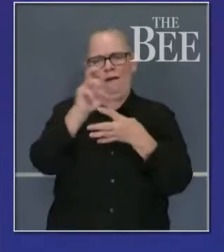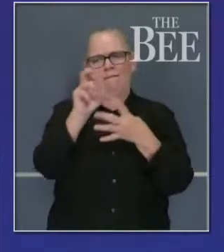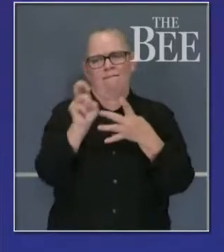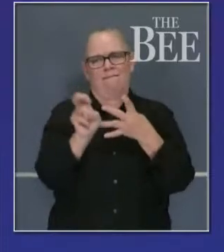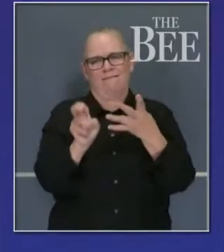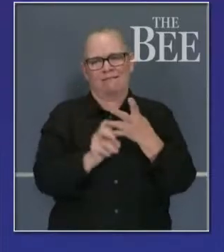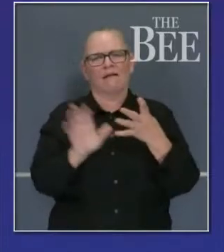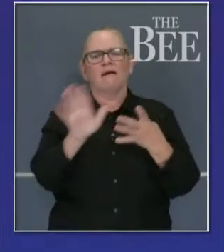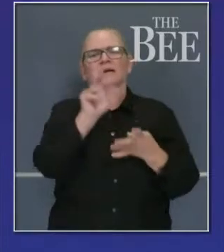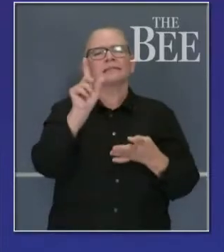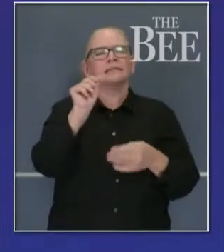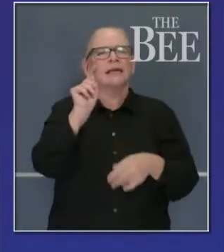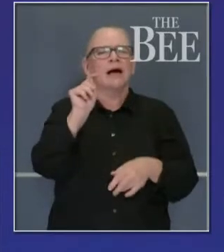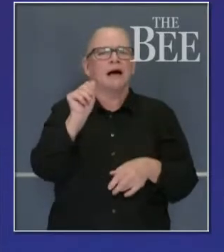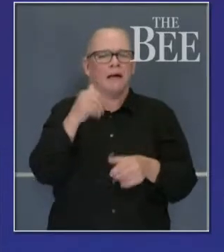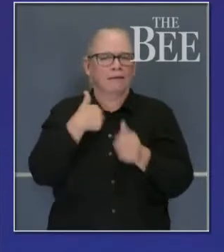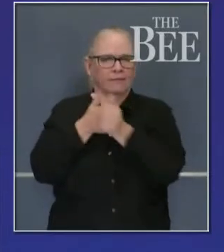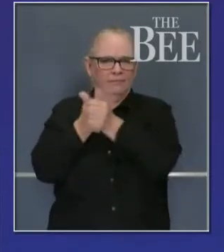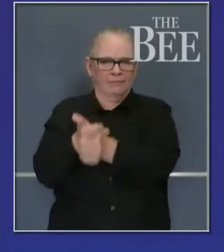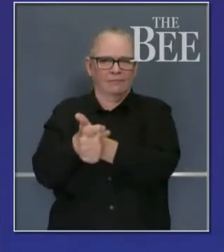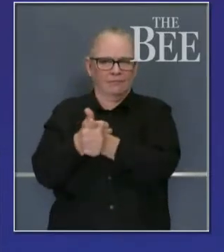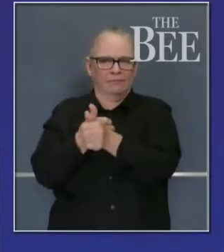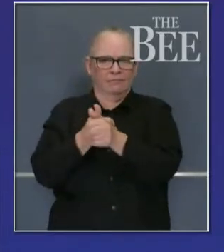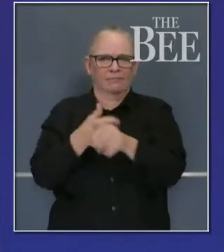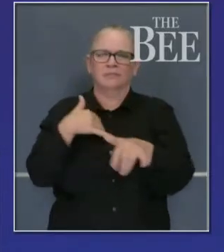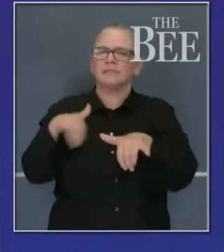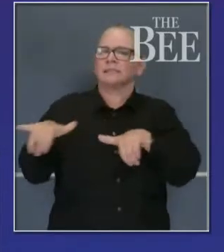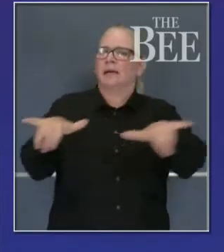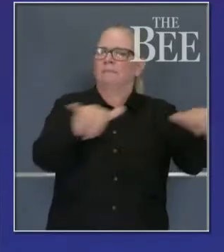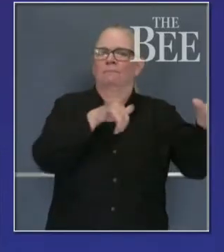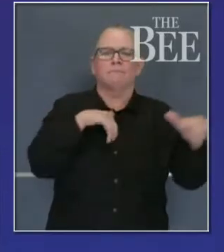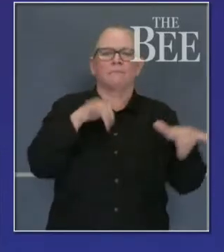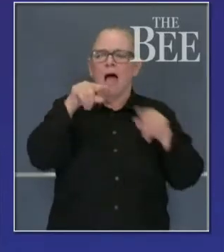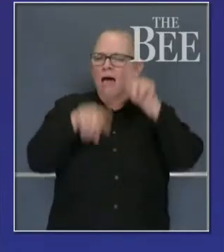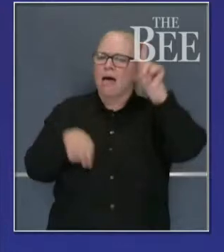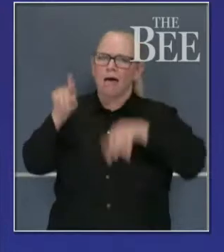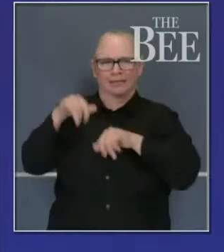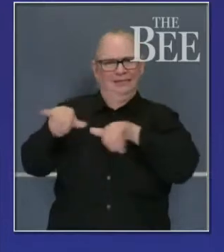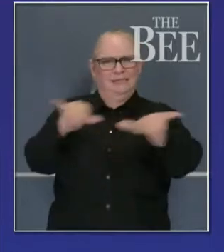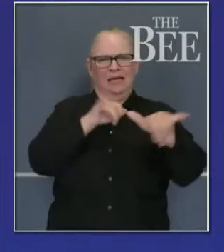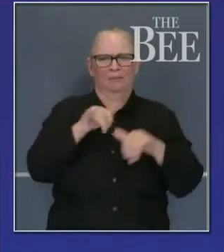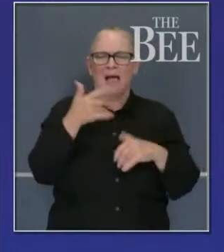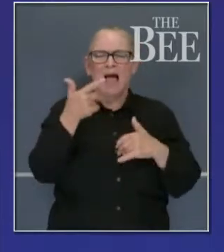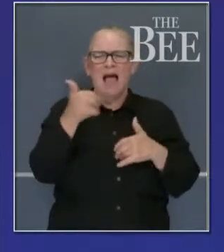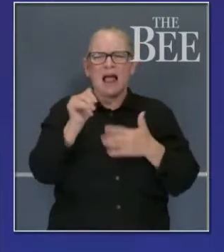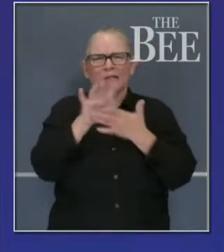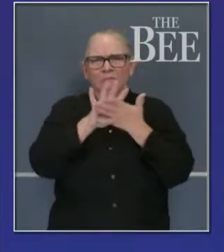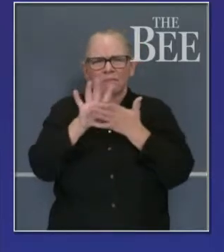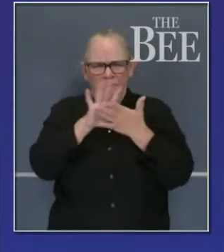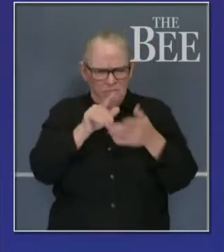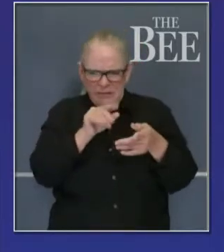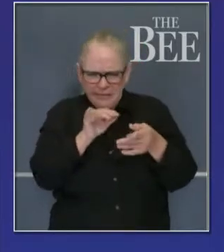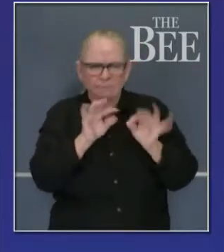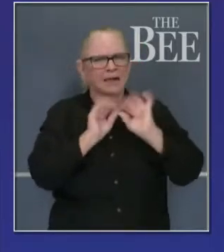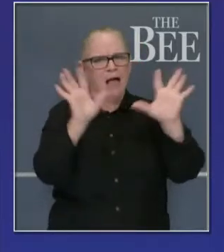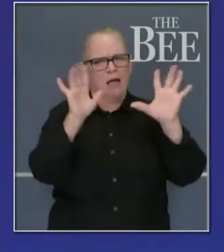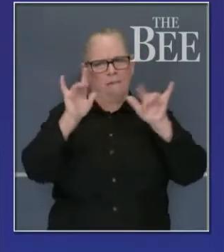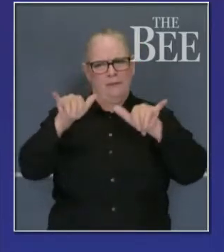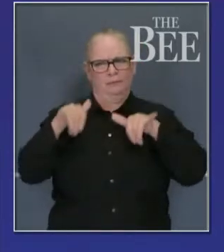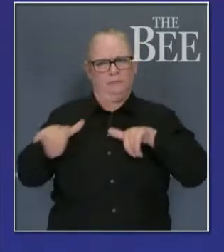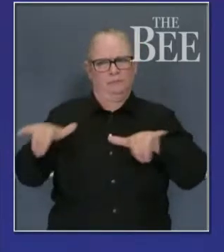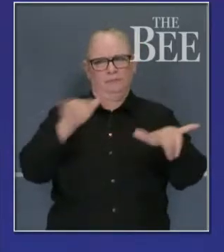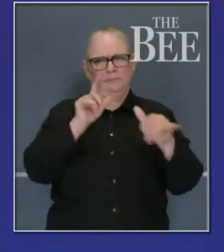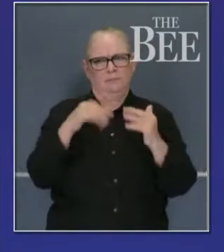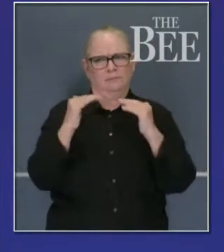all using the same data sets and addressing some ambiguities and disparities that are part and parcel of a state as large as ours